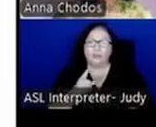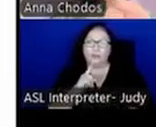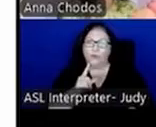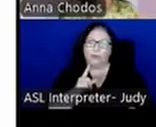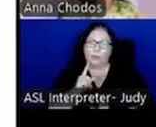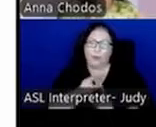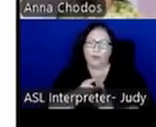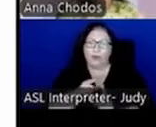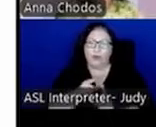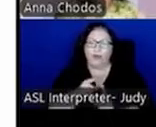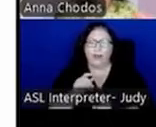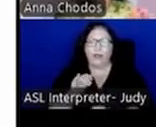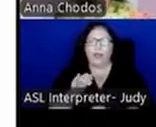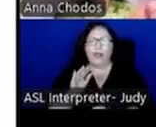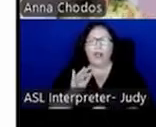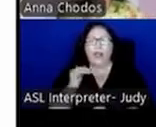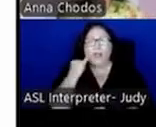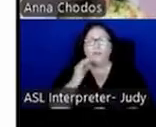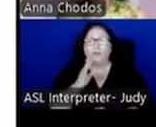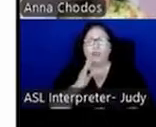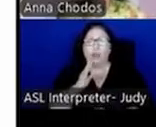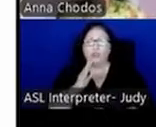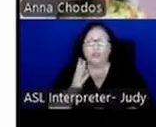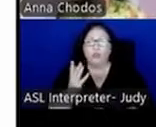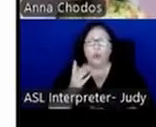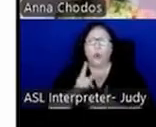are you solving for them? Most healthcare